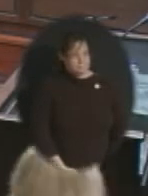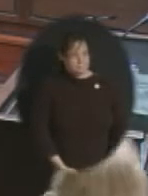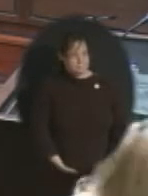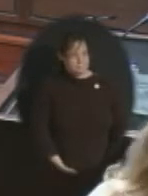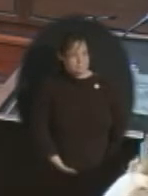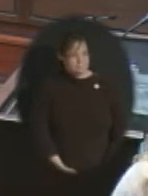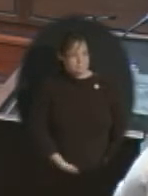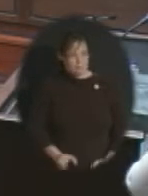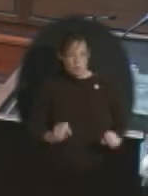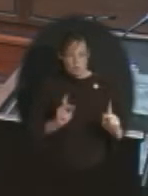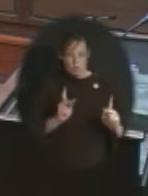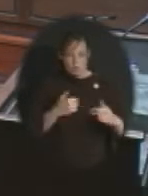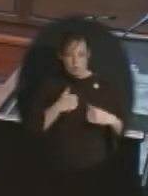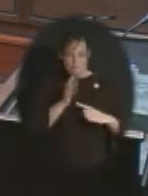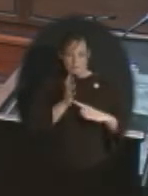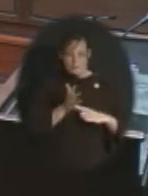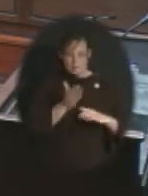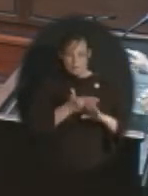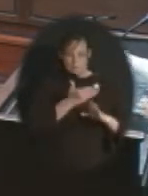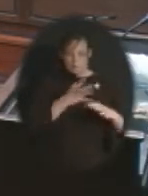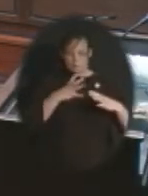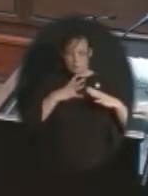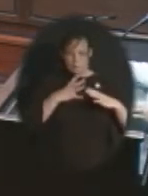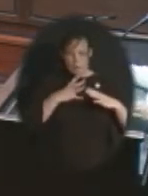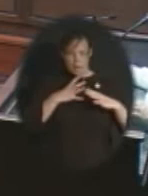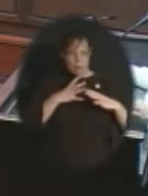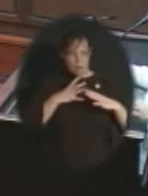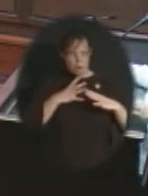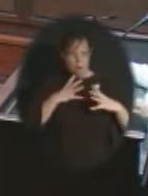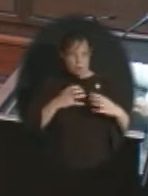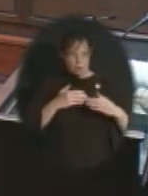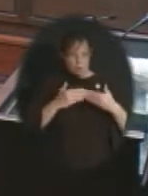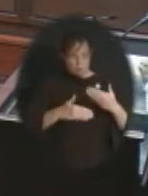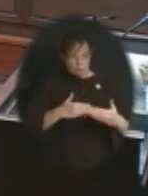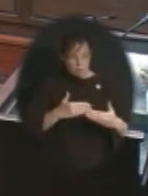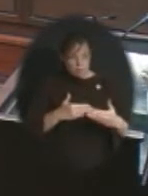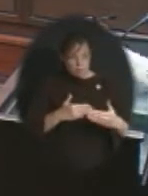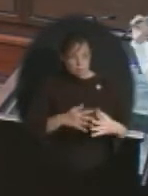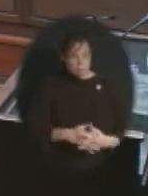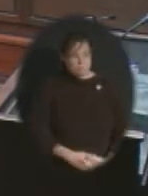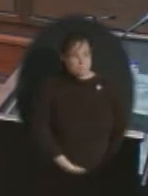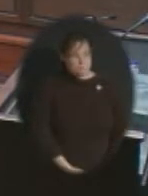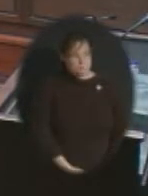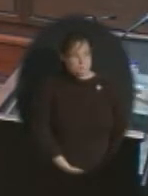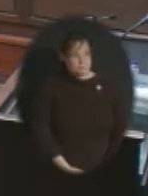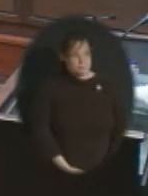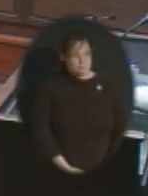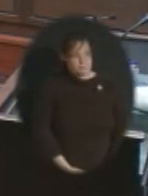Okay, we've got 5 minutes before break. Would everyone like to push through?